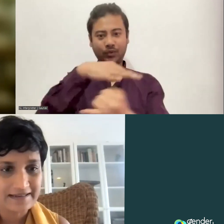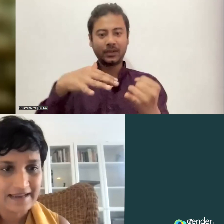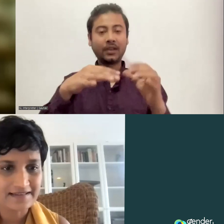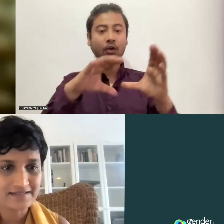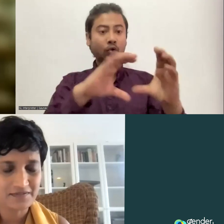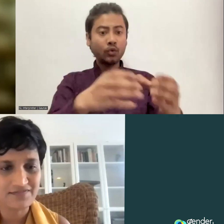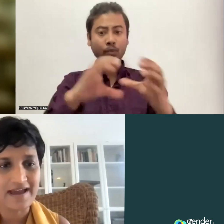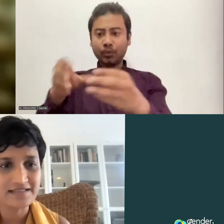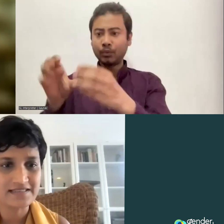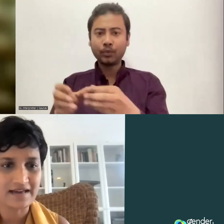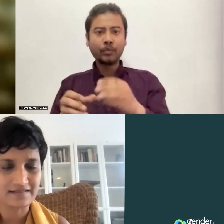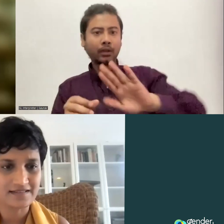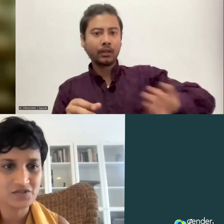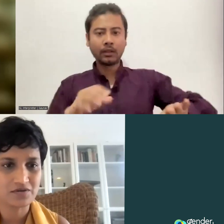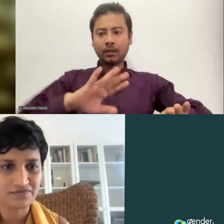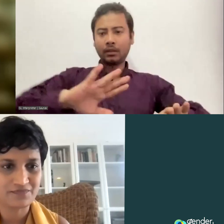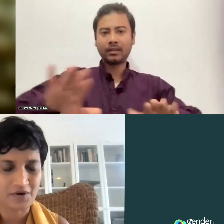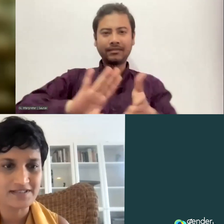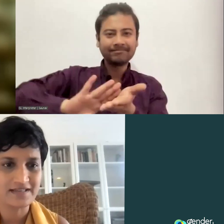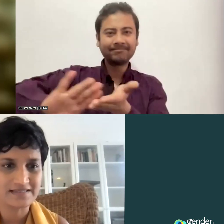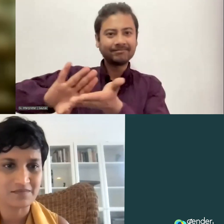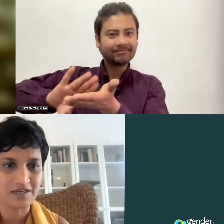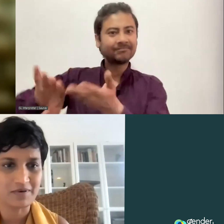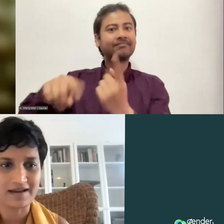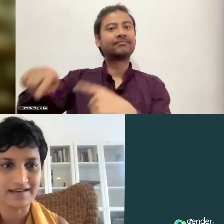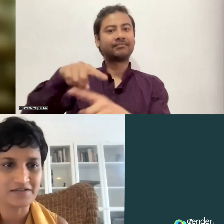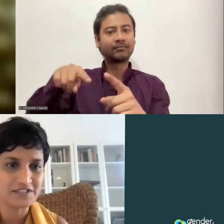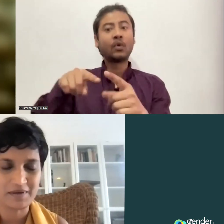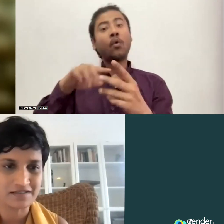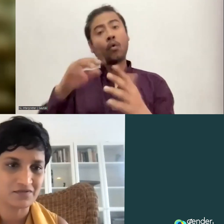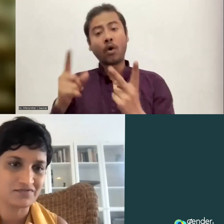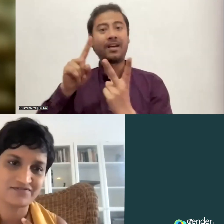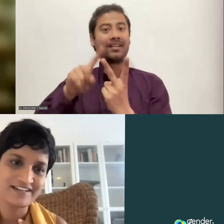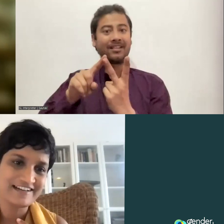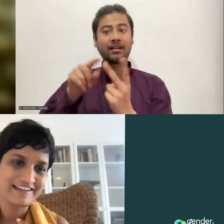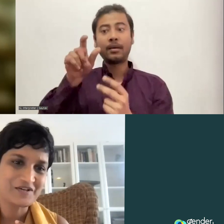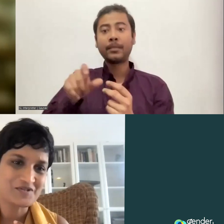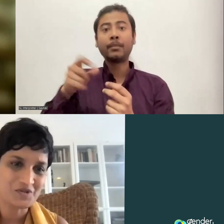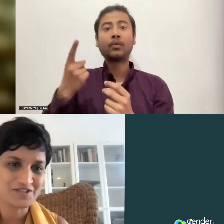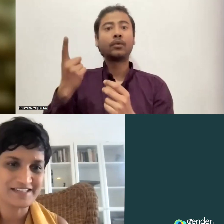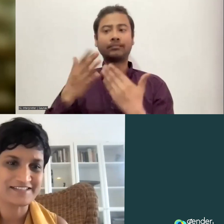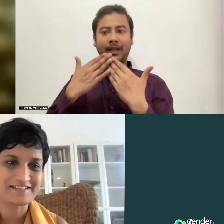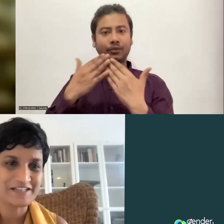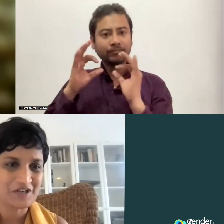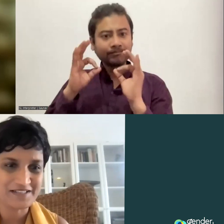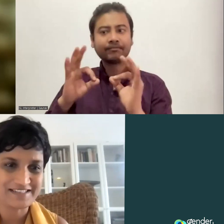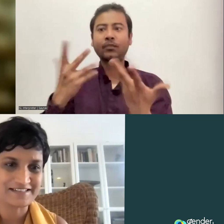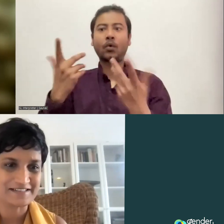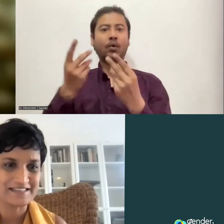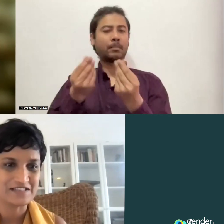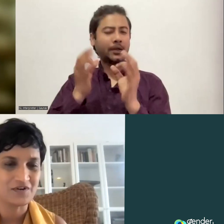people. And the fact is that this sort of process can be applied irrespective of, social status,